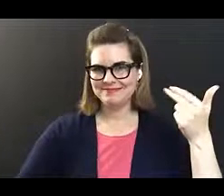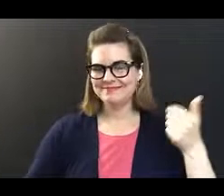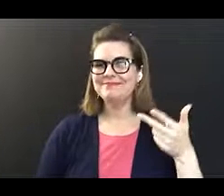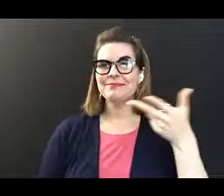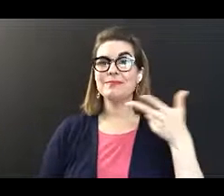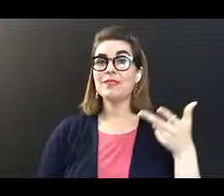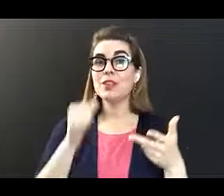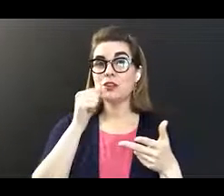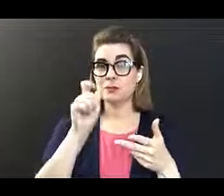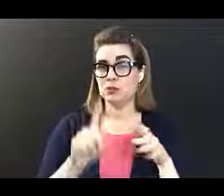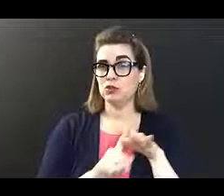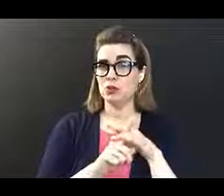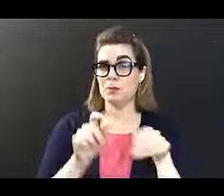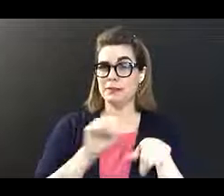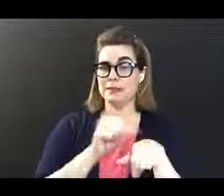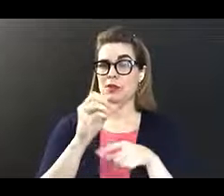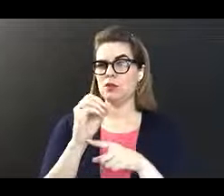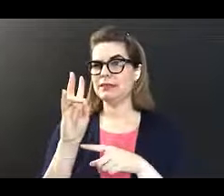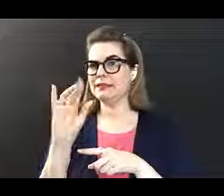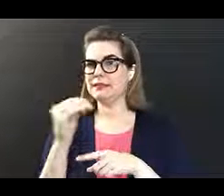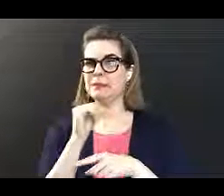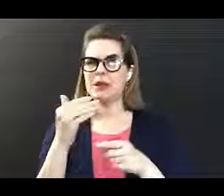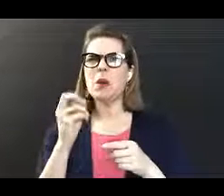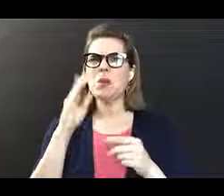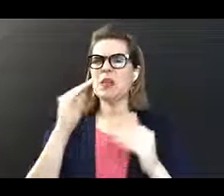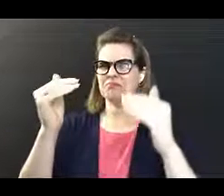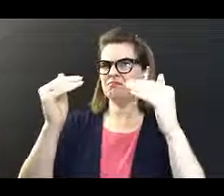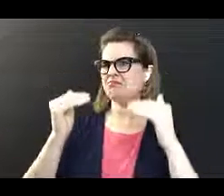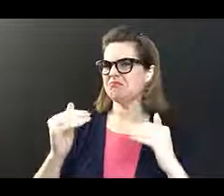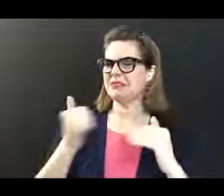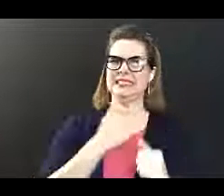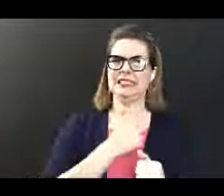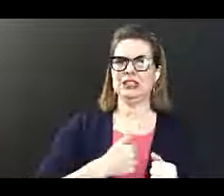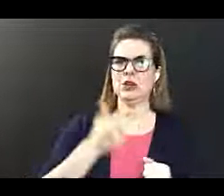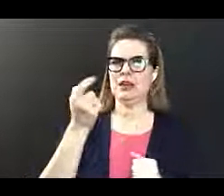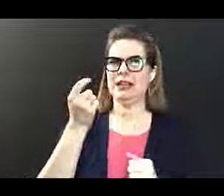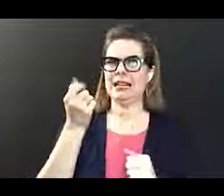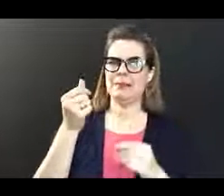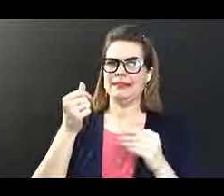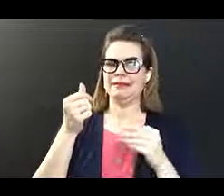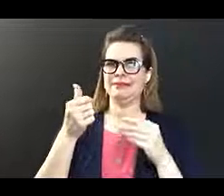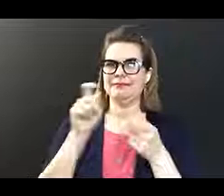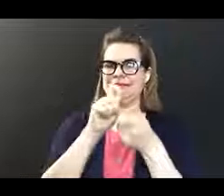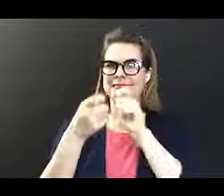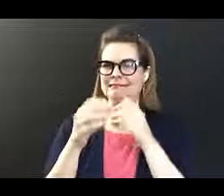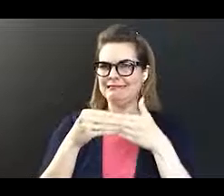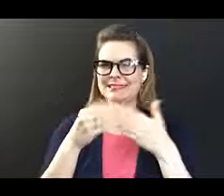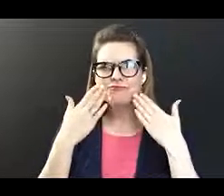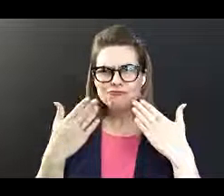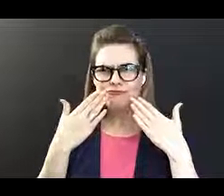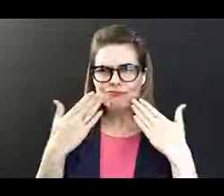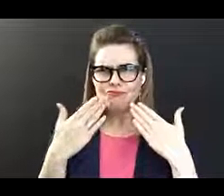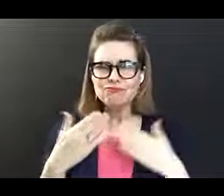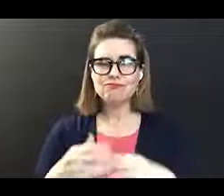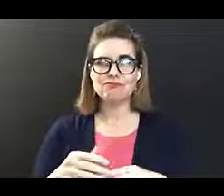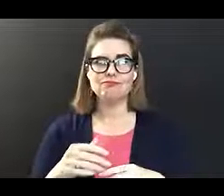can o'clock. go on to the next one. Okay, for sure. Thank you. Sorry about the need for flexibility, but I appreciate it. No worries. Is